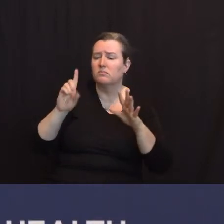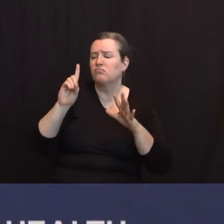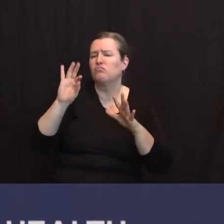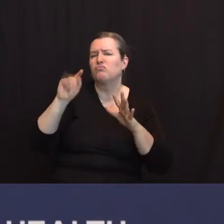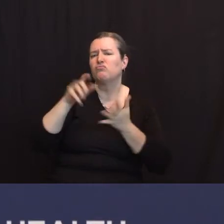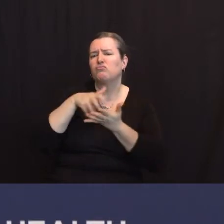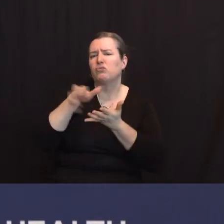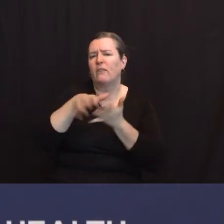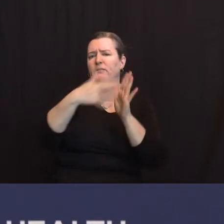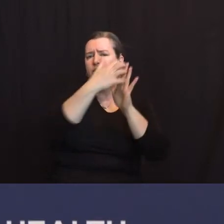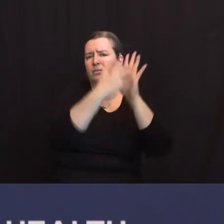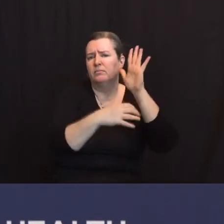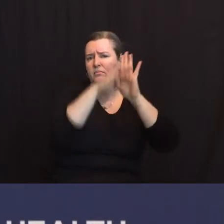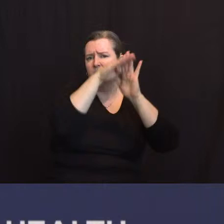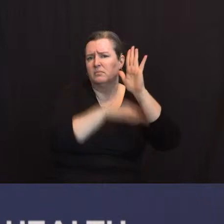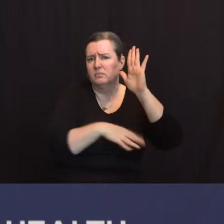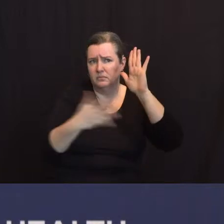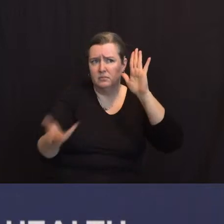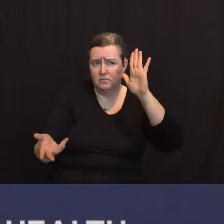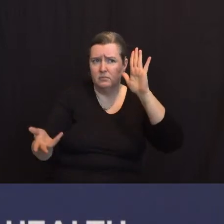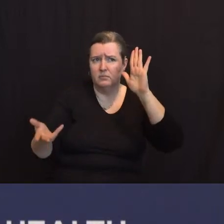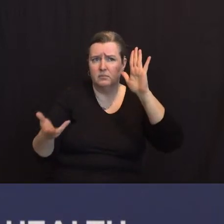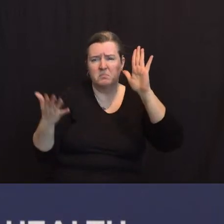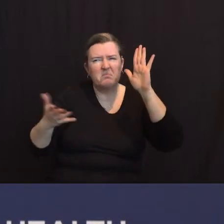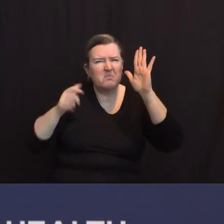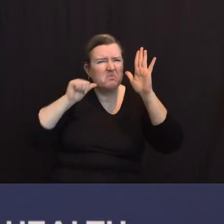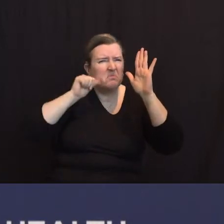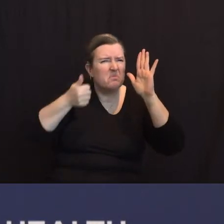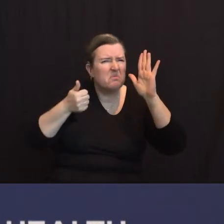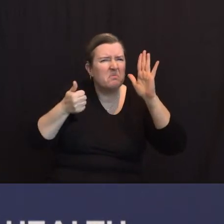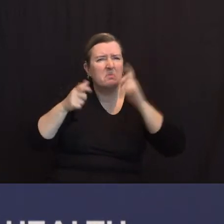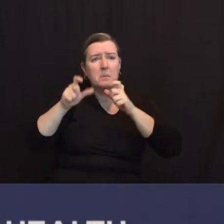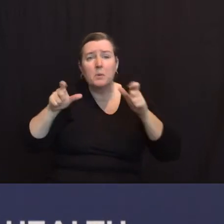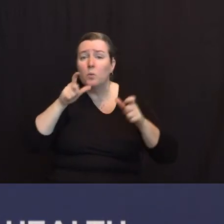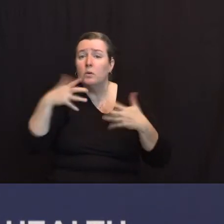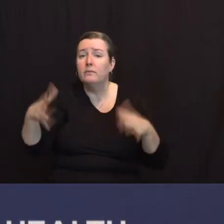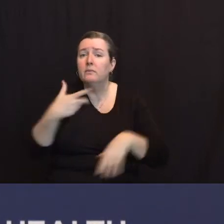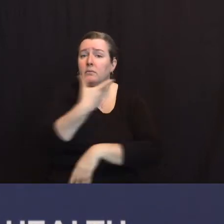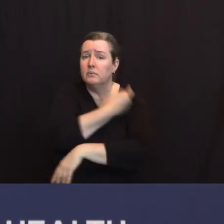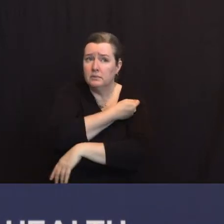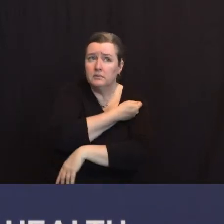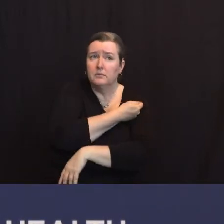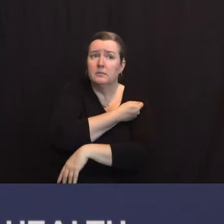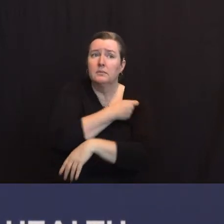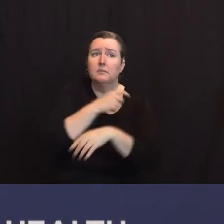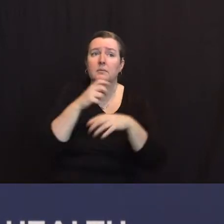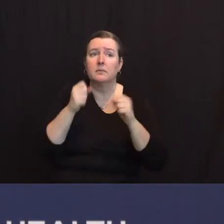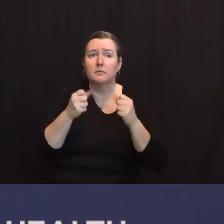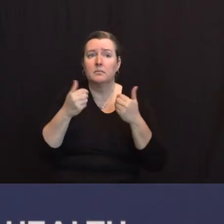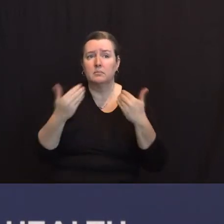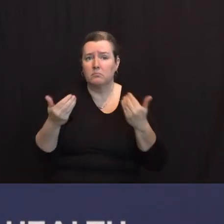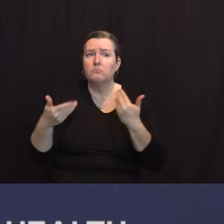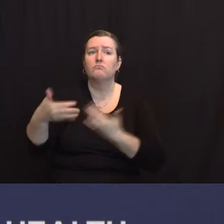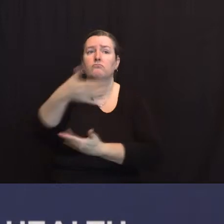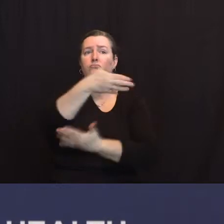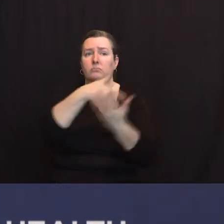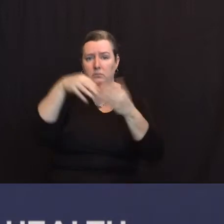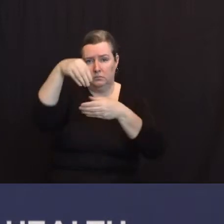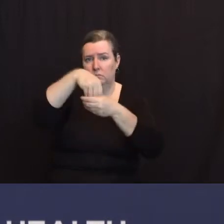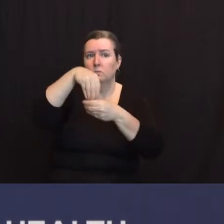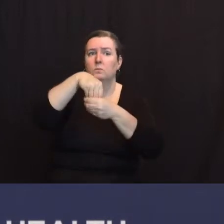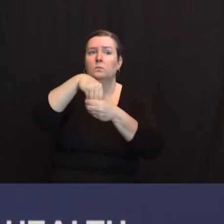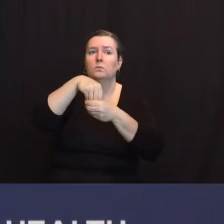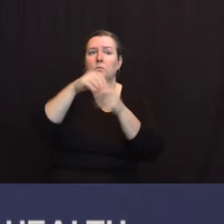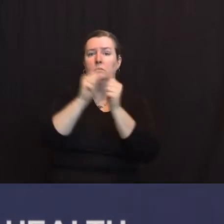been vaccinated can gather in small groups indoors without masks. What is your reaction to